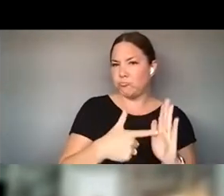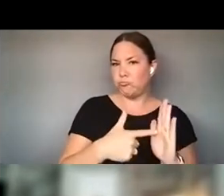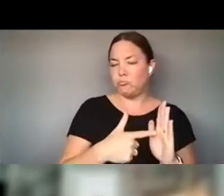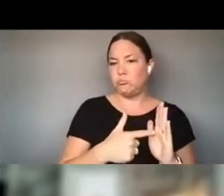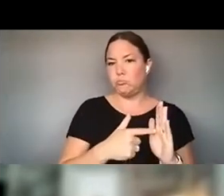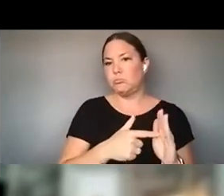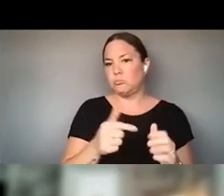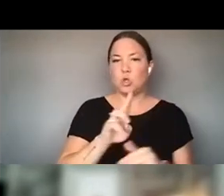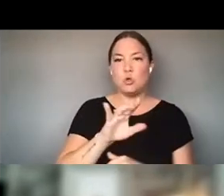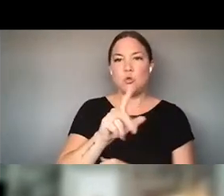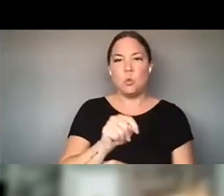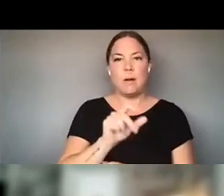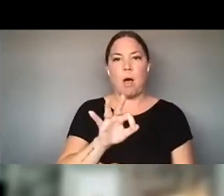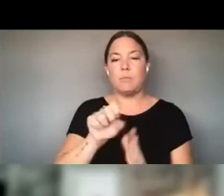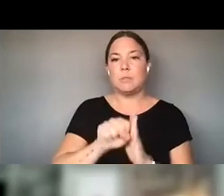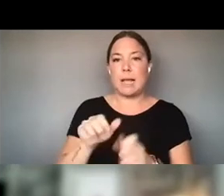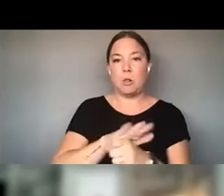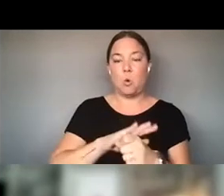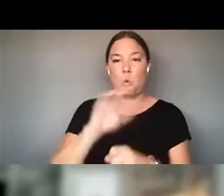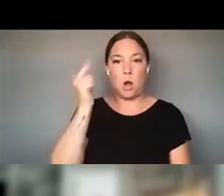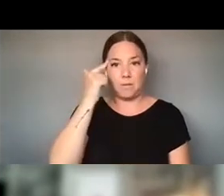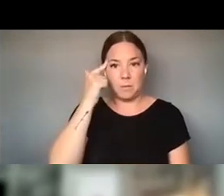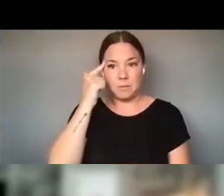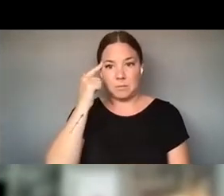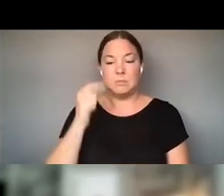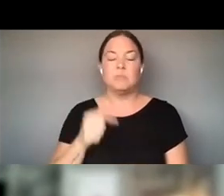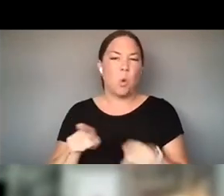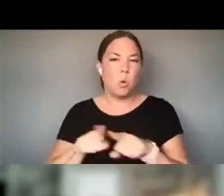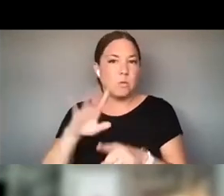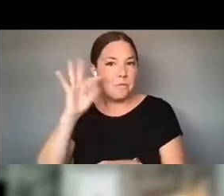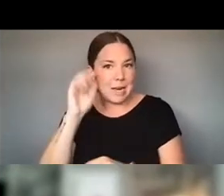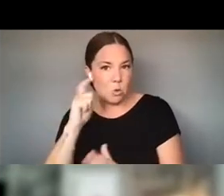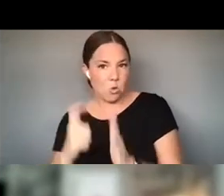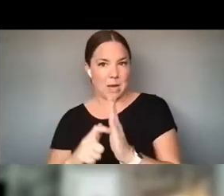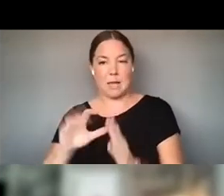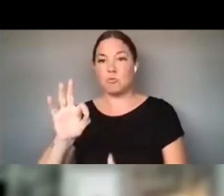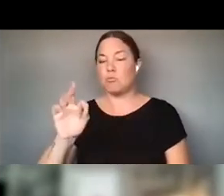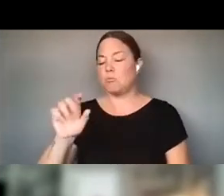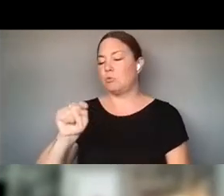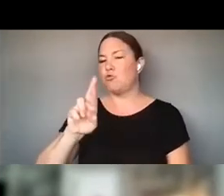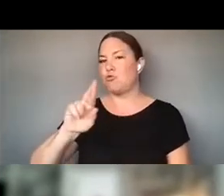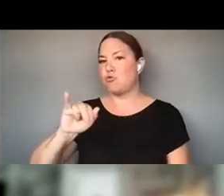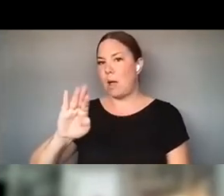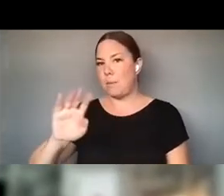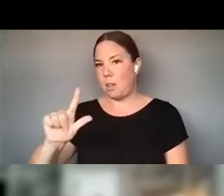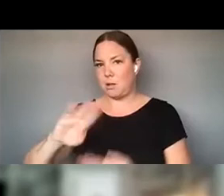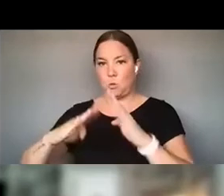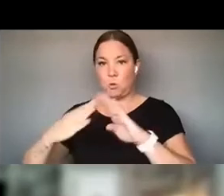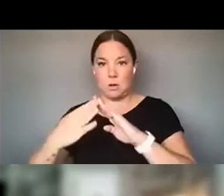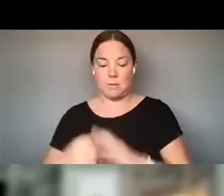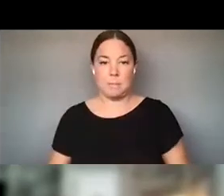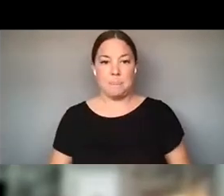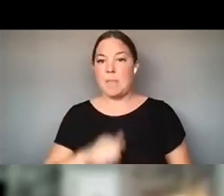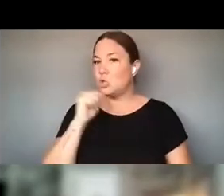local government or a federally recognized tribal community. Please do not use your